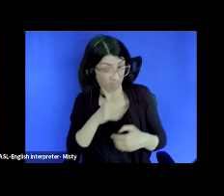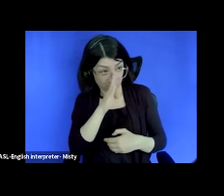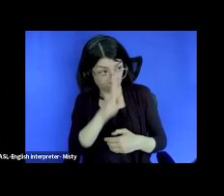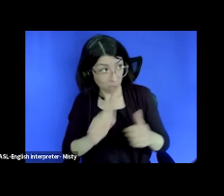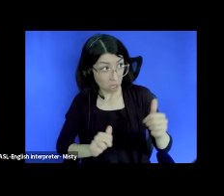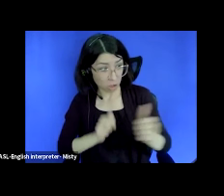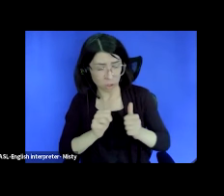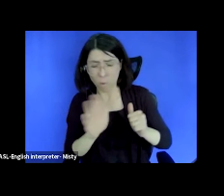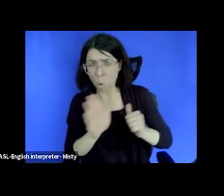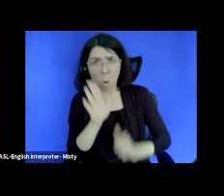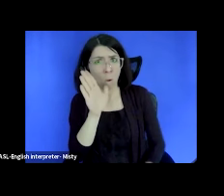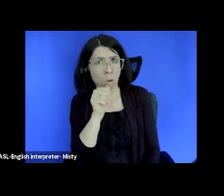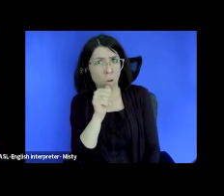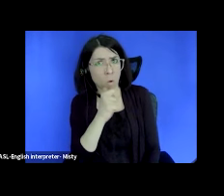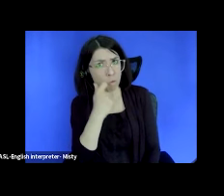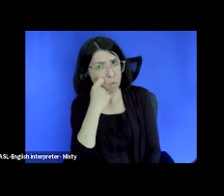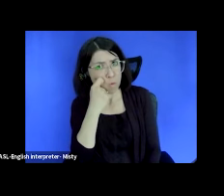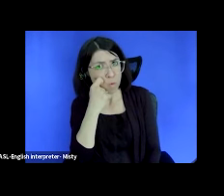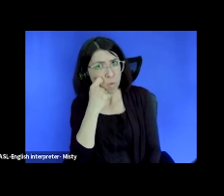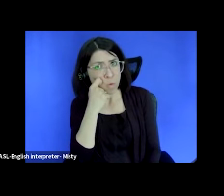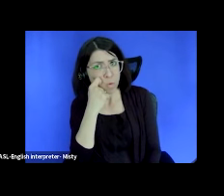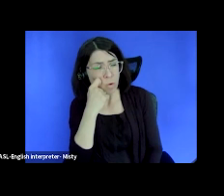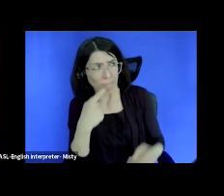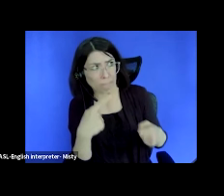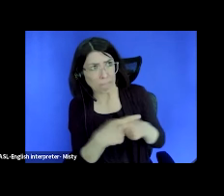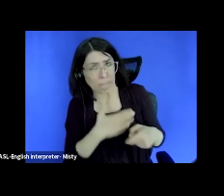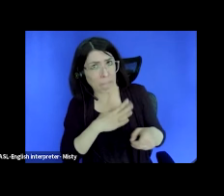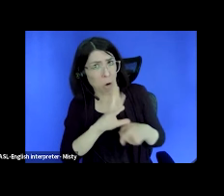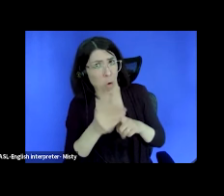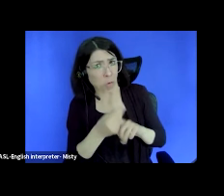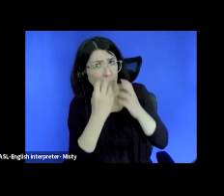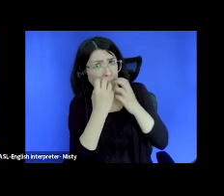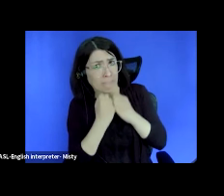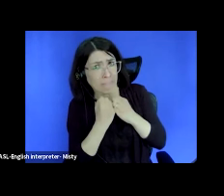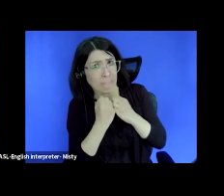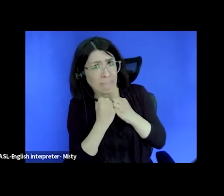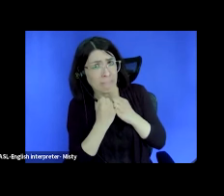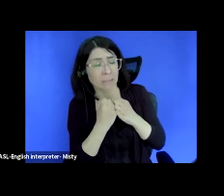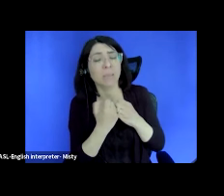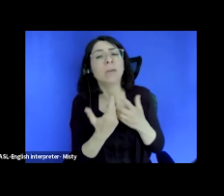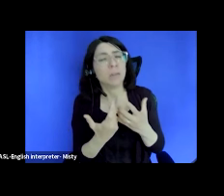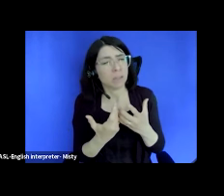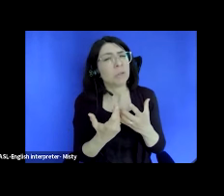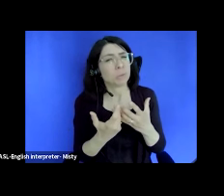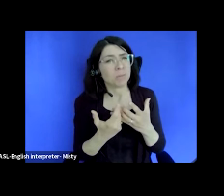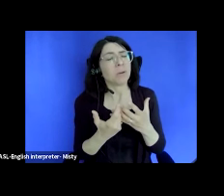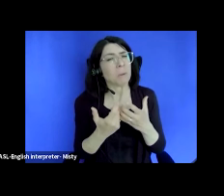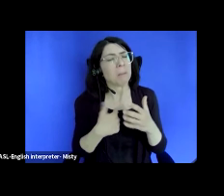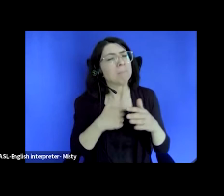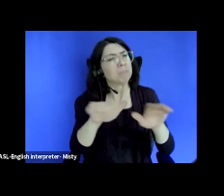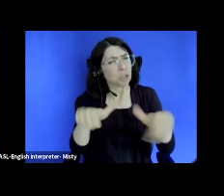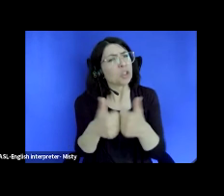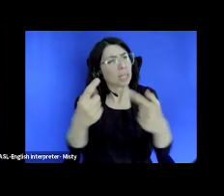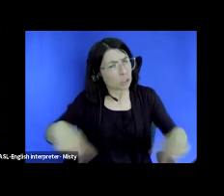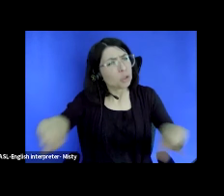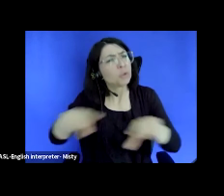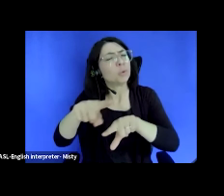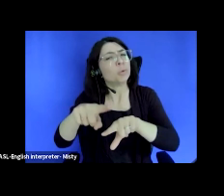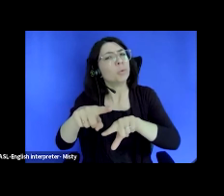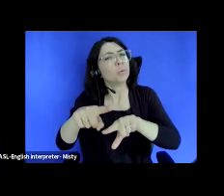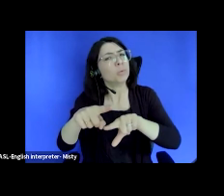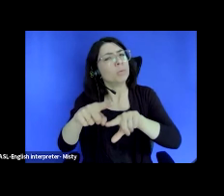is being rude. It's maybe praised to be sort of selfless. But I want to challenge you on that if you can. Of